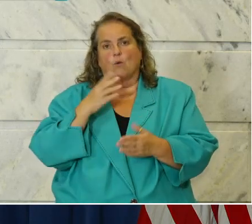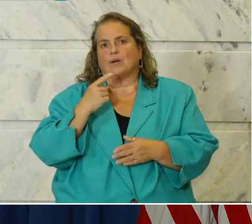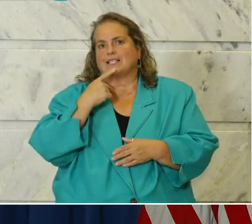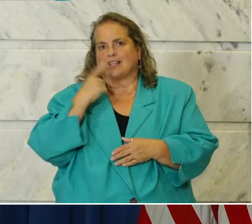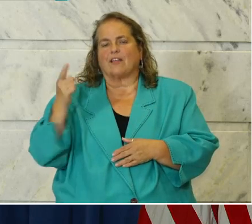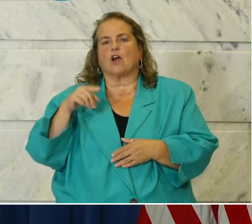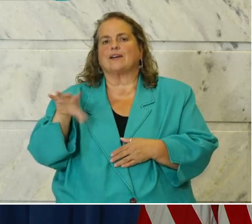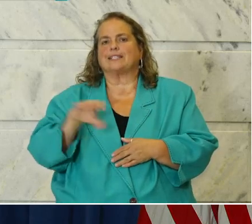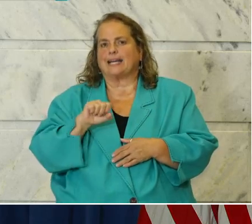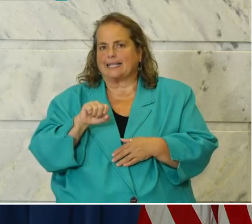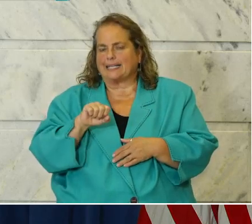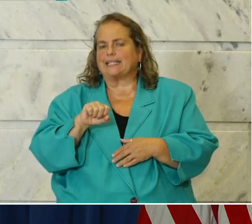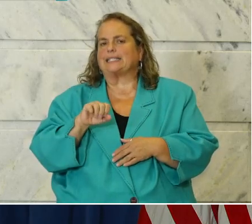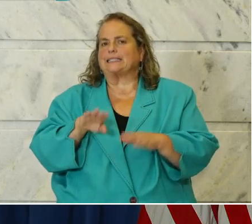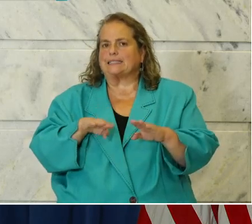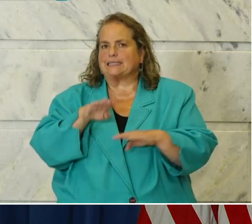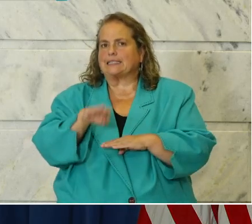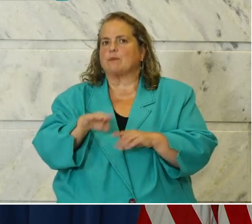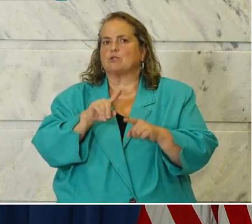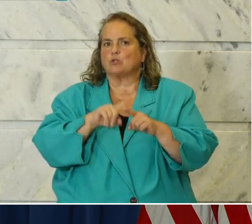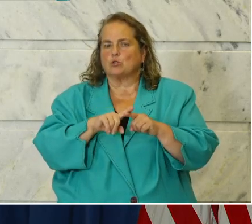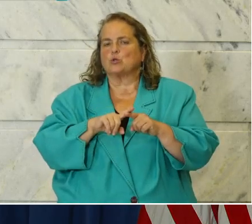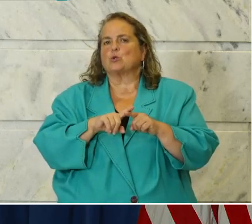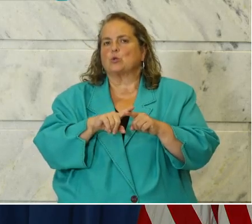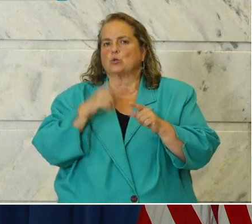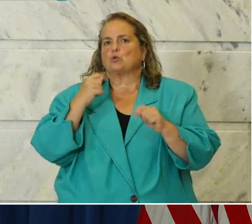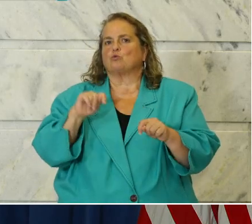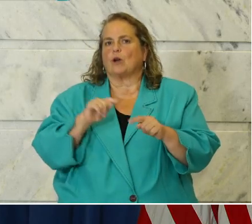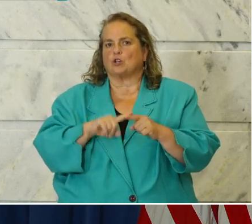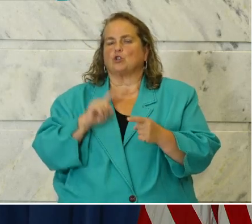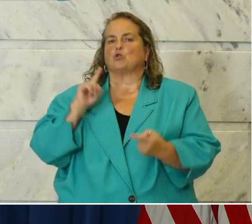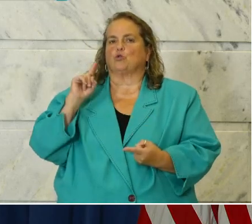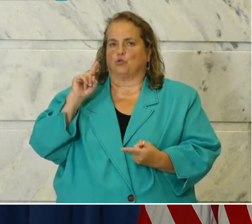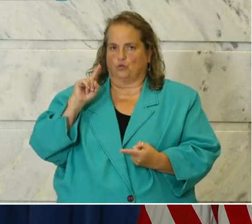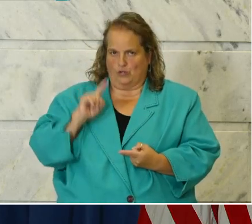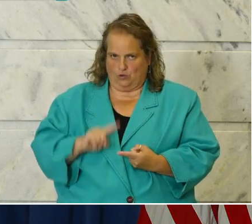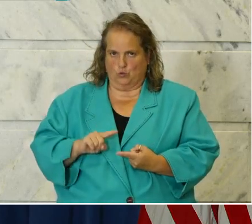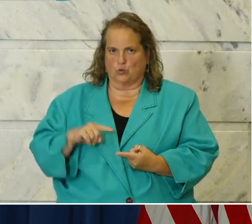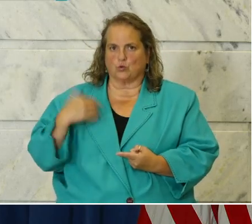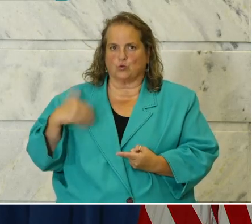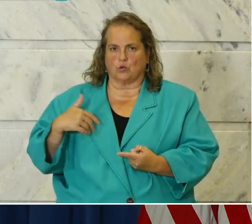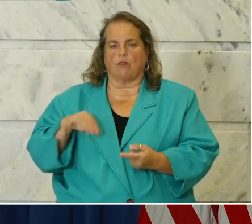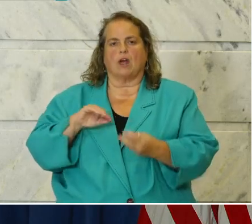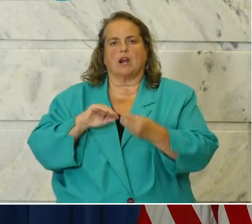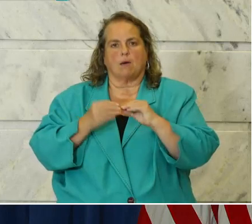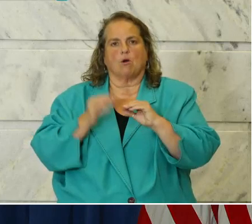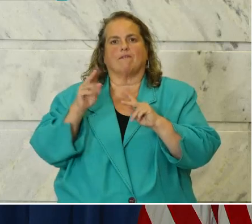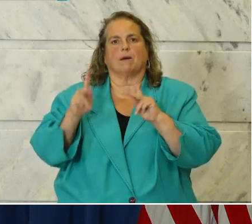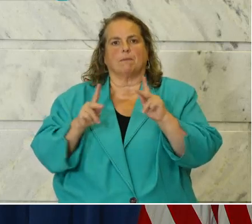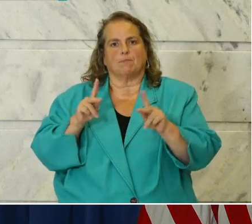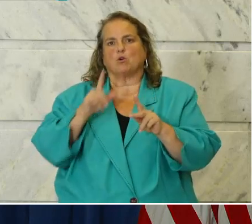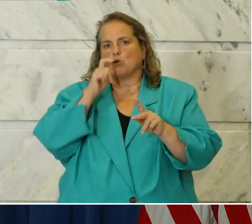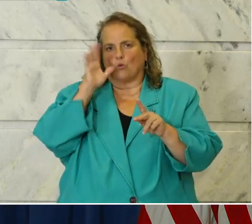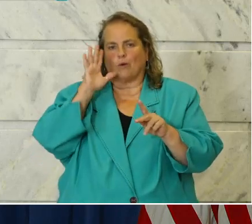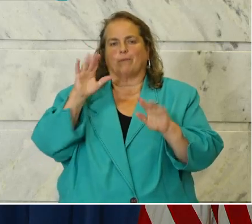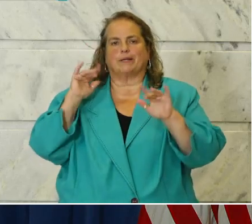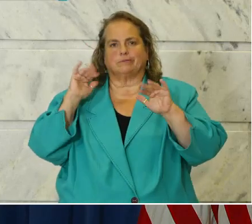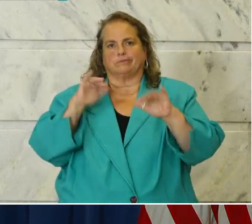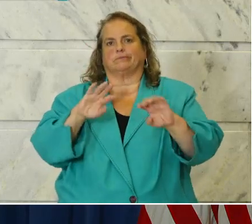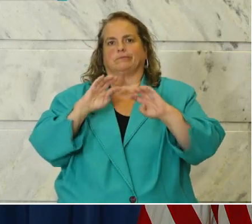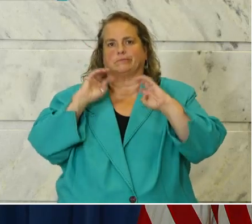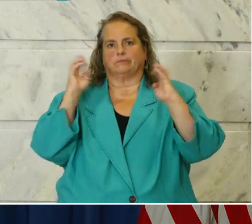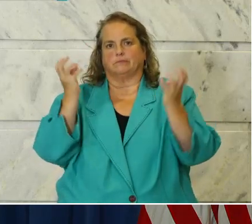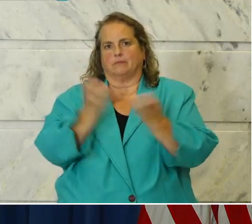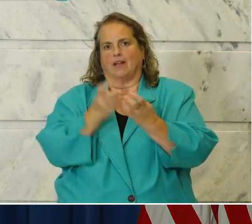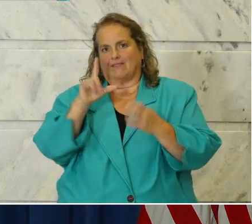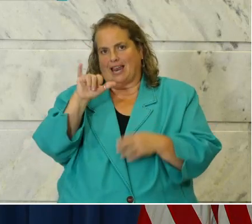taking steps to significantly reduce the numbers of people that would be there for